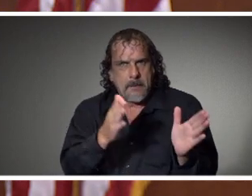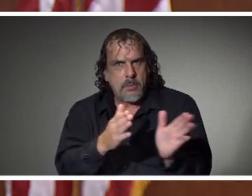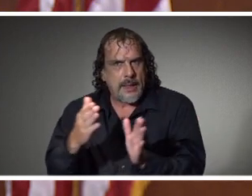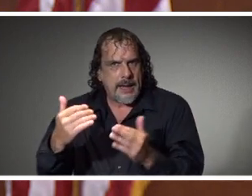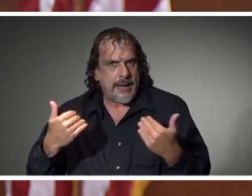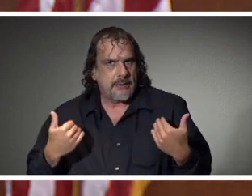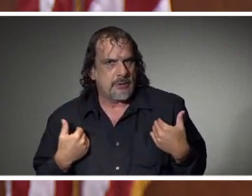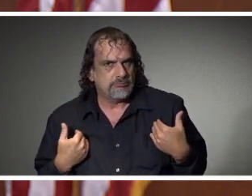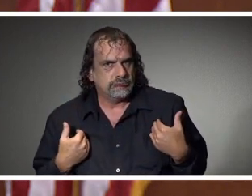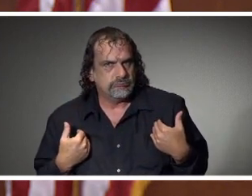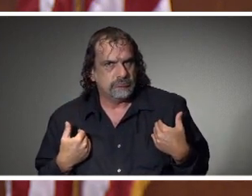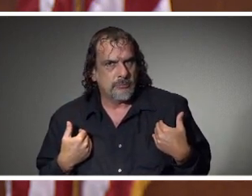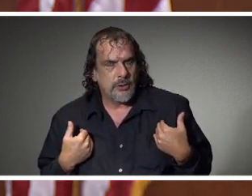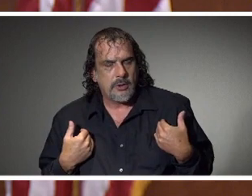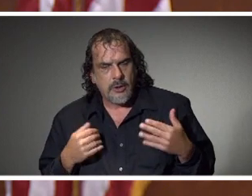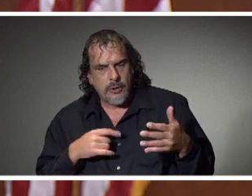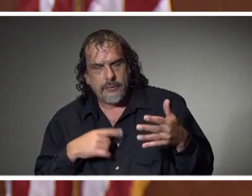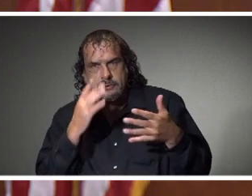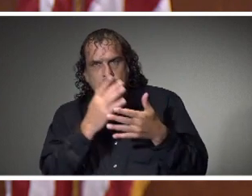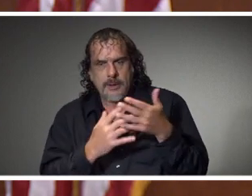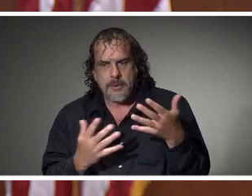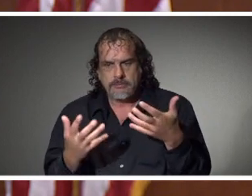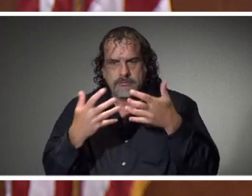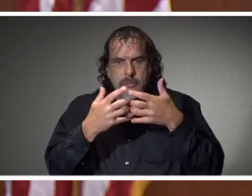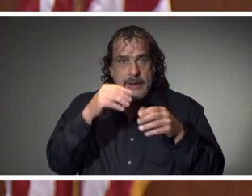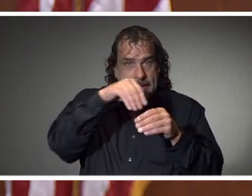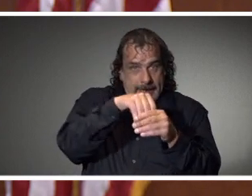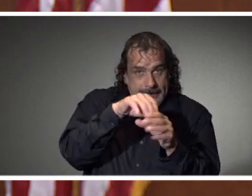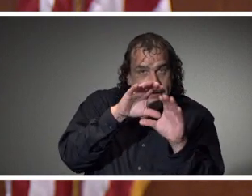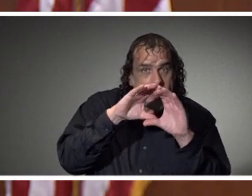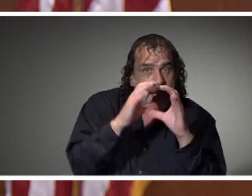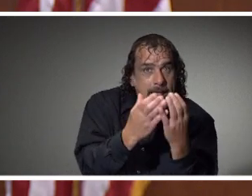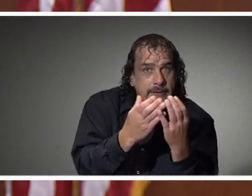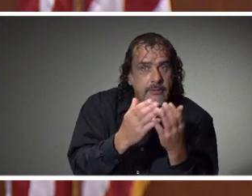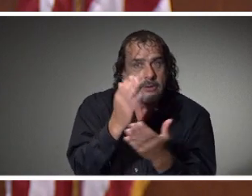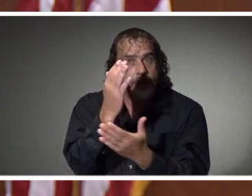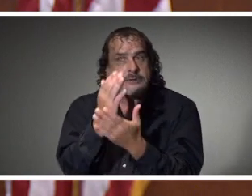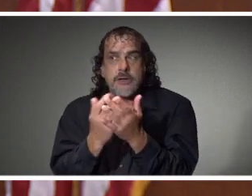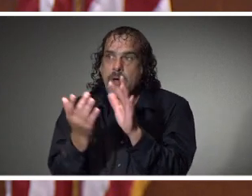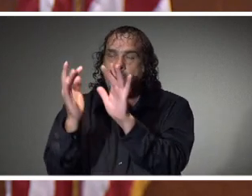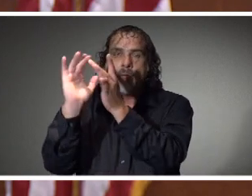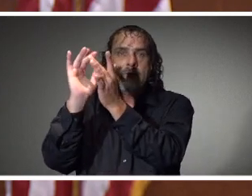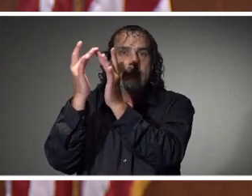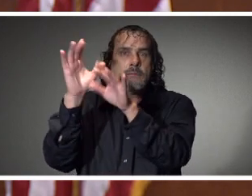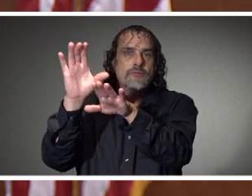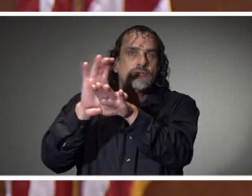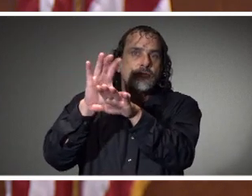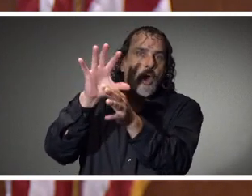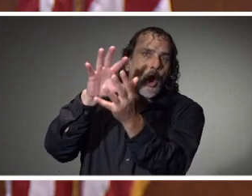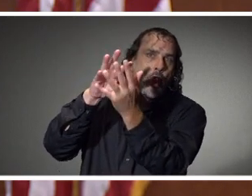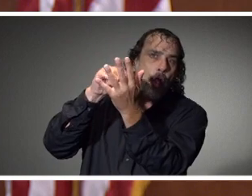Most are looking at a combination of in-person classes and some virtual learning.